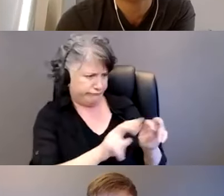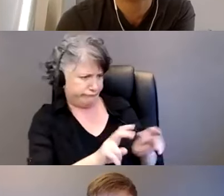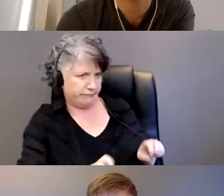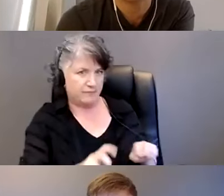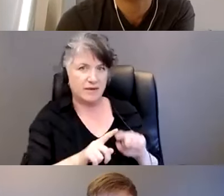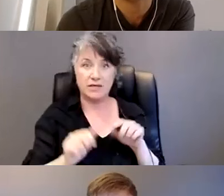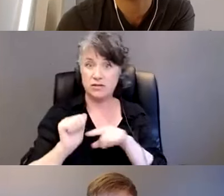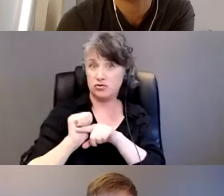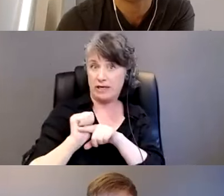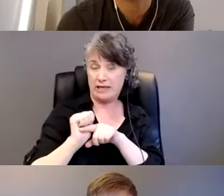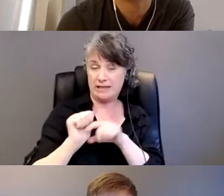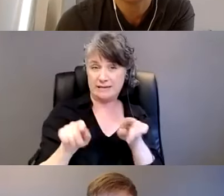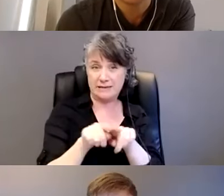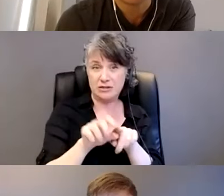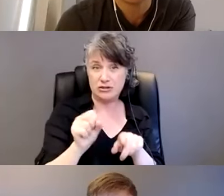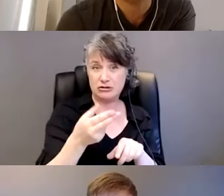the training that Shauna would have.